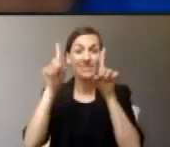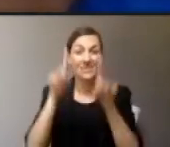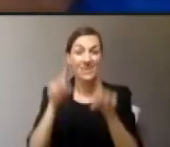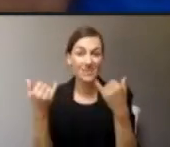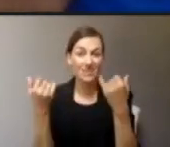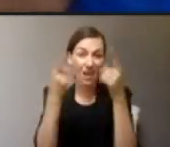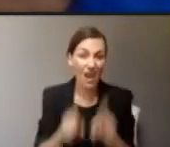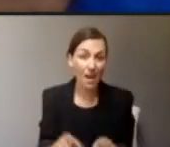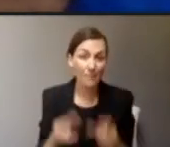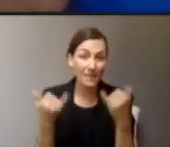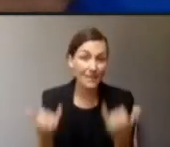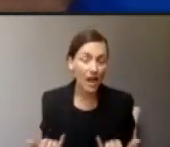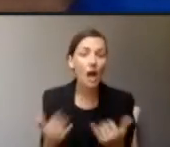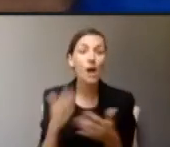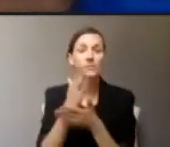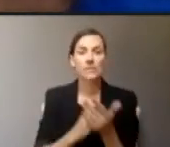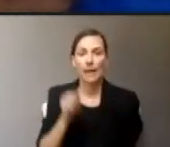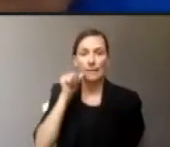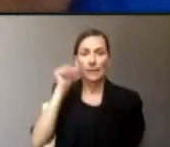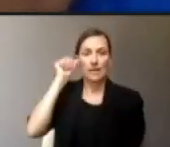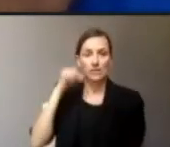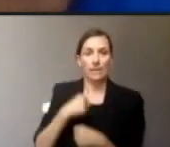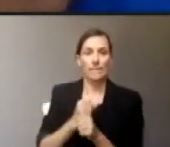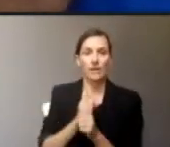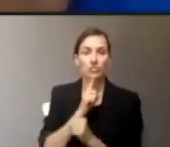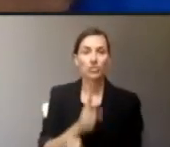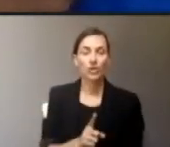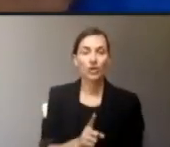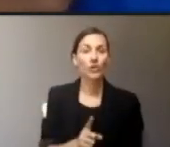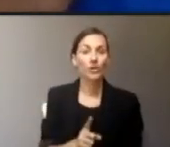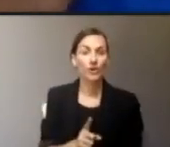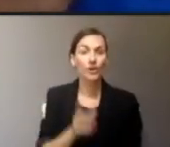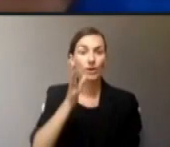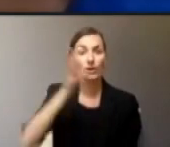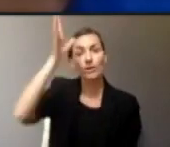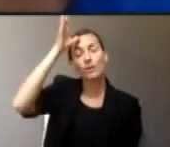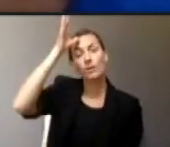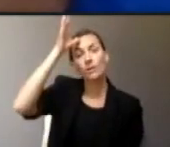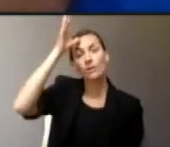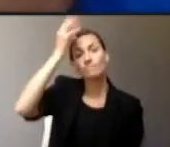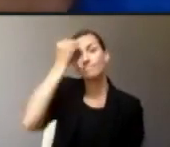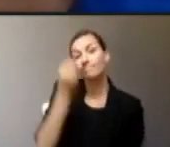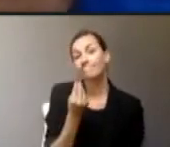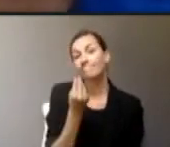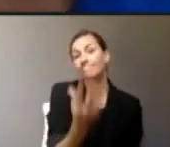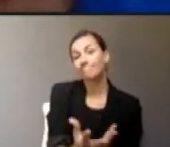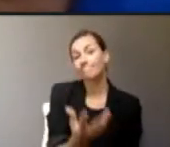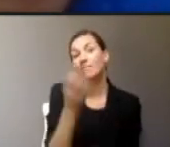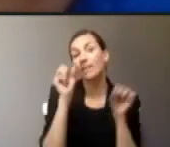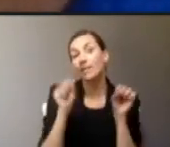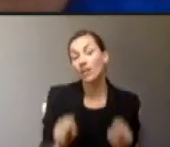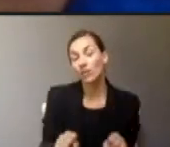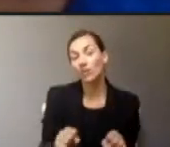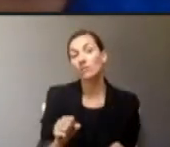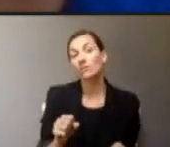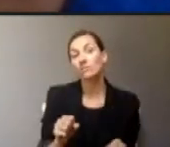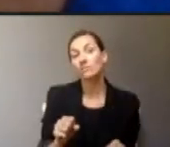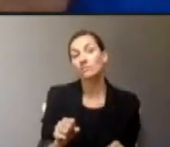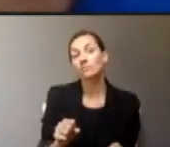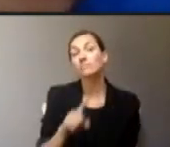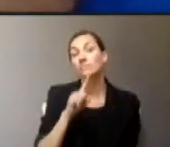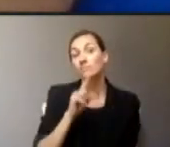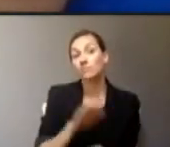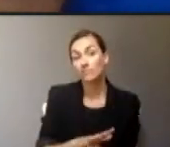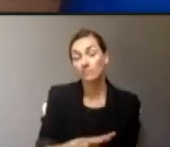began some yesterday in terms of making sure that parents were informed that they could give their consent, and the